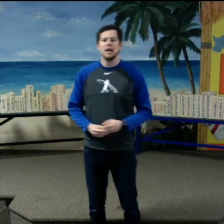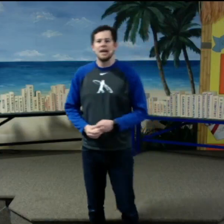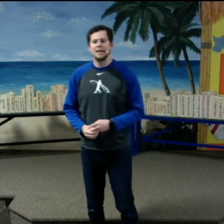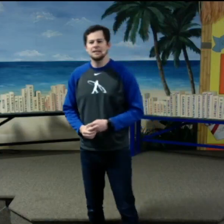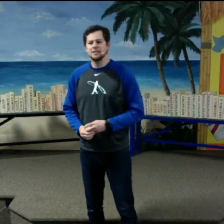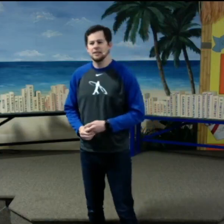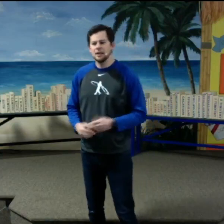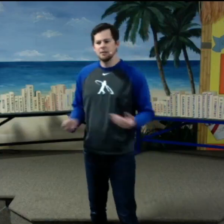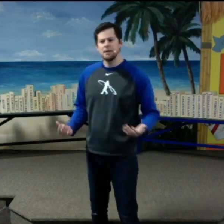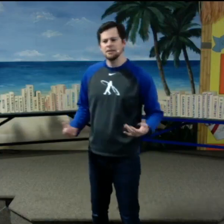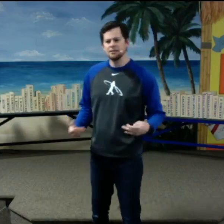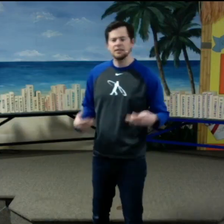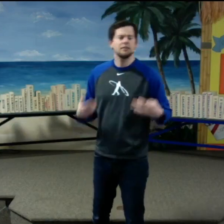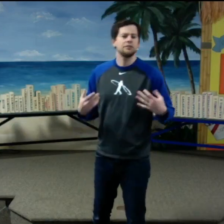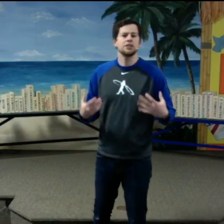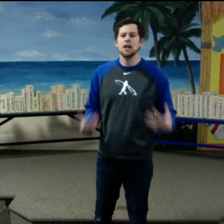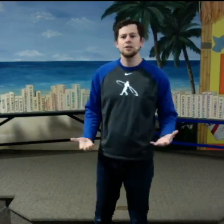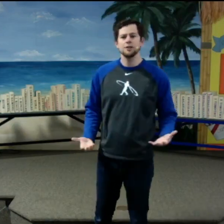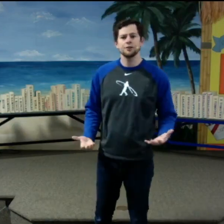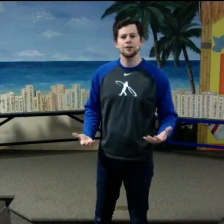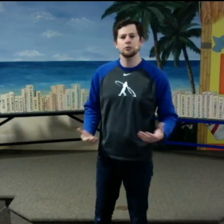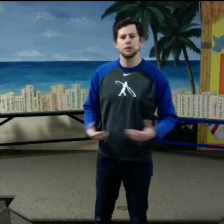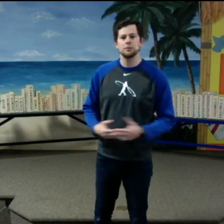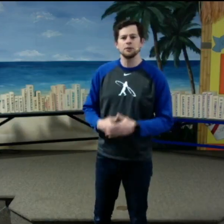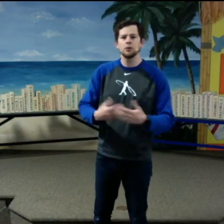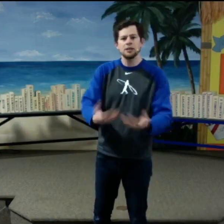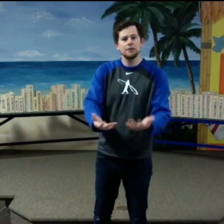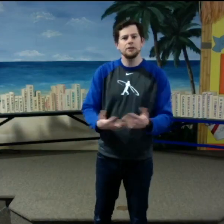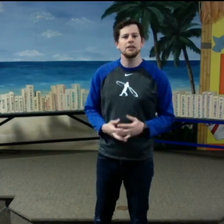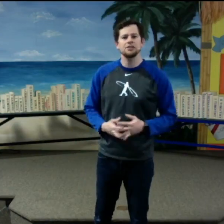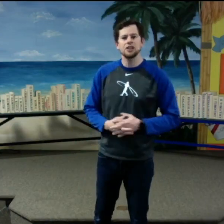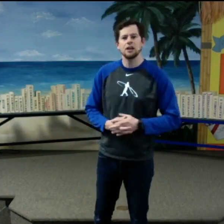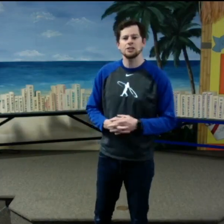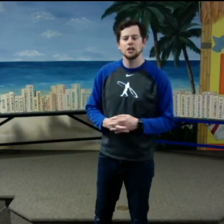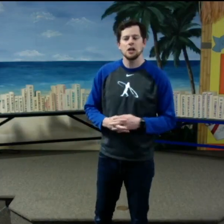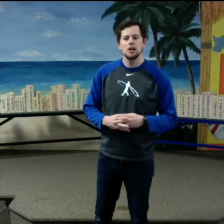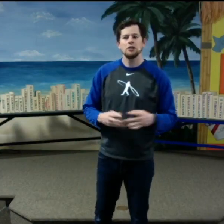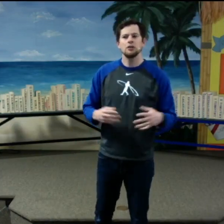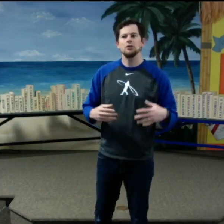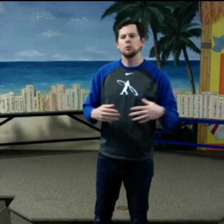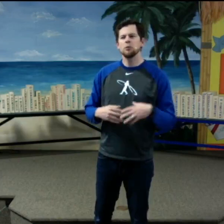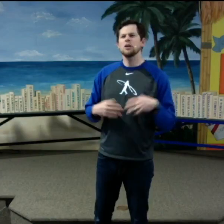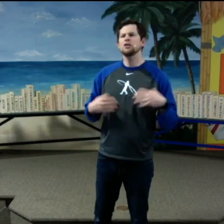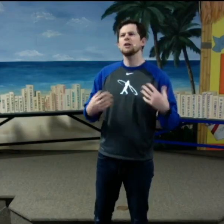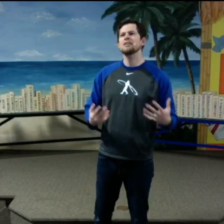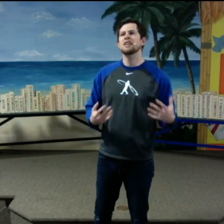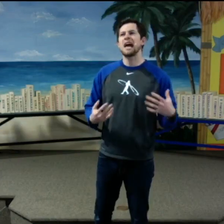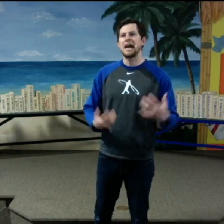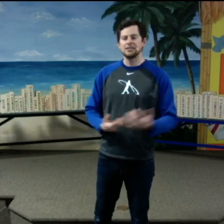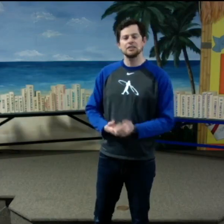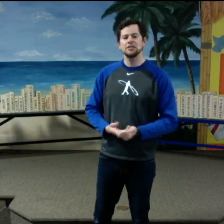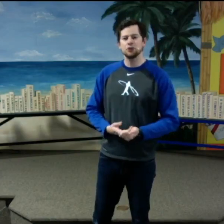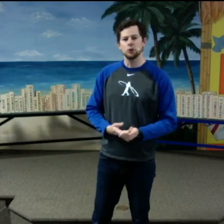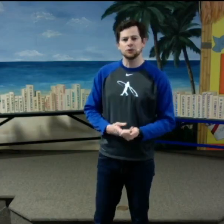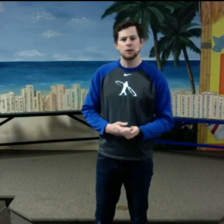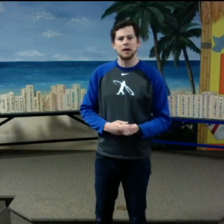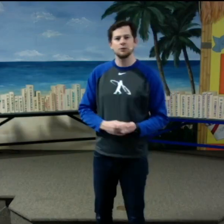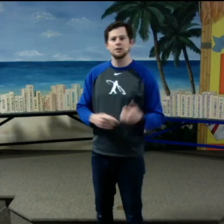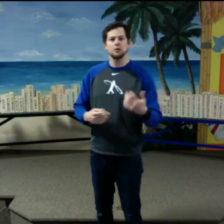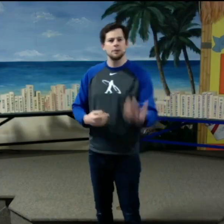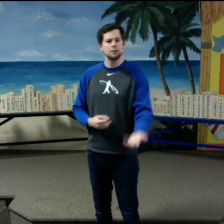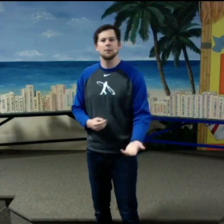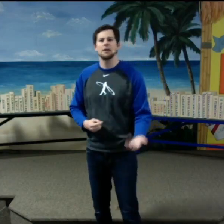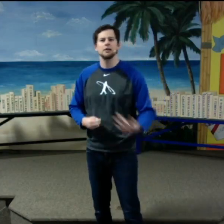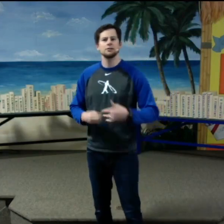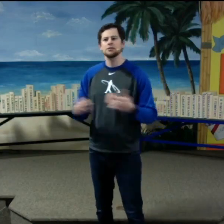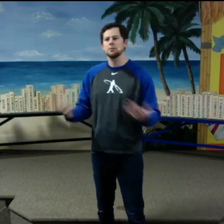Spirit. And it kind of makes us think of the challenge for this week, because we're going to give you guys a challenge. We want you guys to ask the adults around,